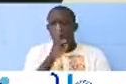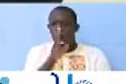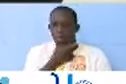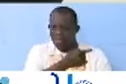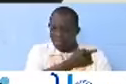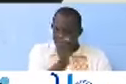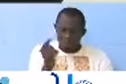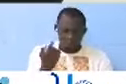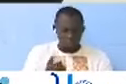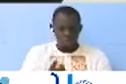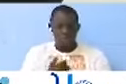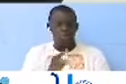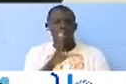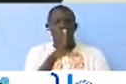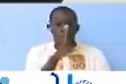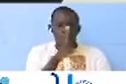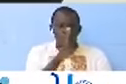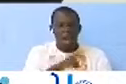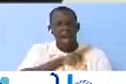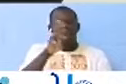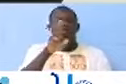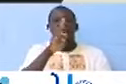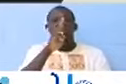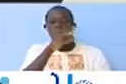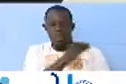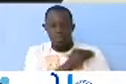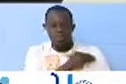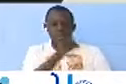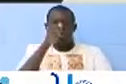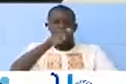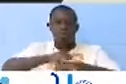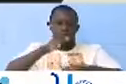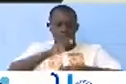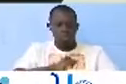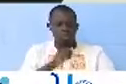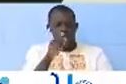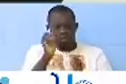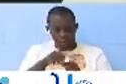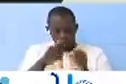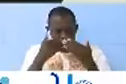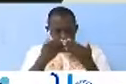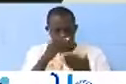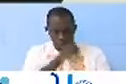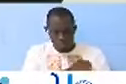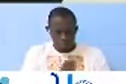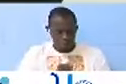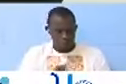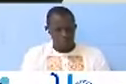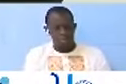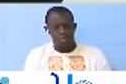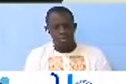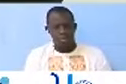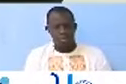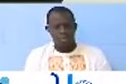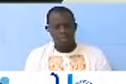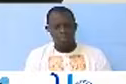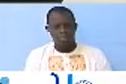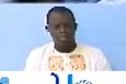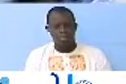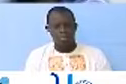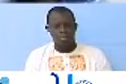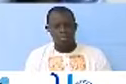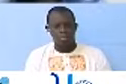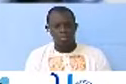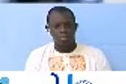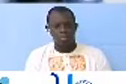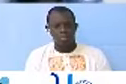who beat them, can you? Bara ko min bara baka bari ta fonu la juma la ñu molte bari ju andu juma la fa na ye bouté ko mo won ngam mo mo mo